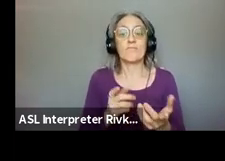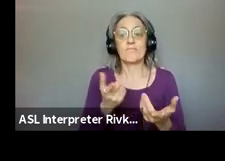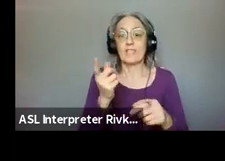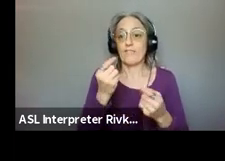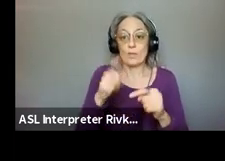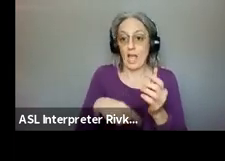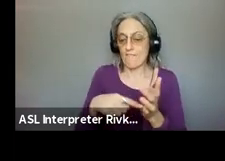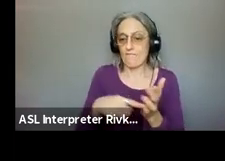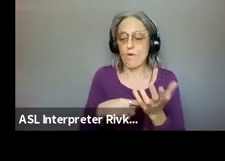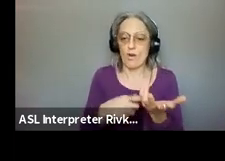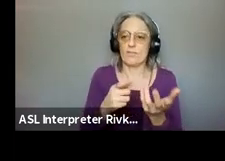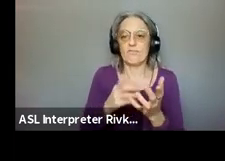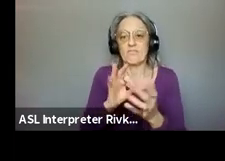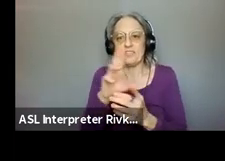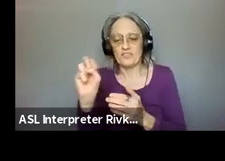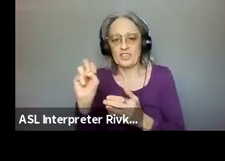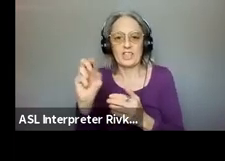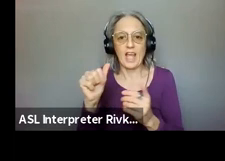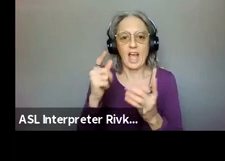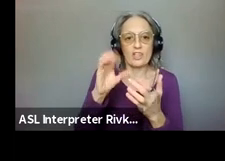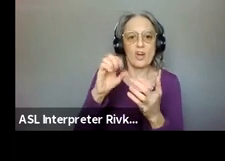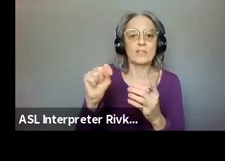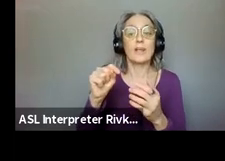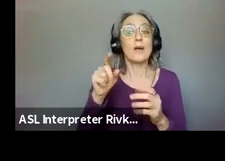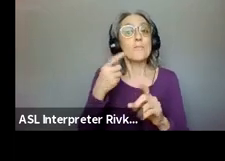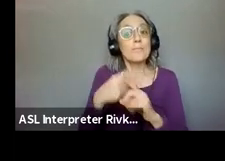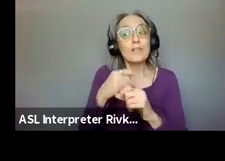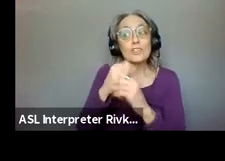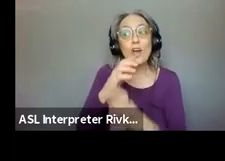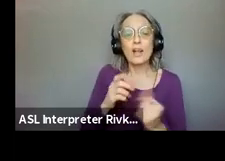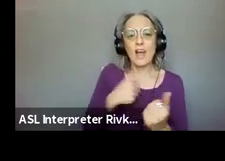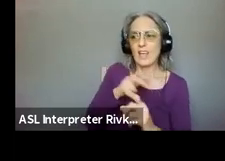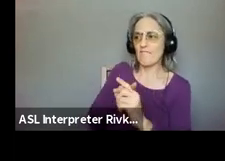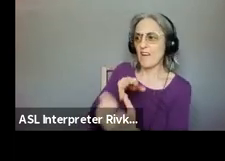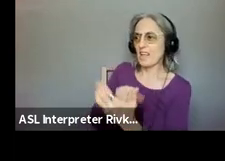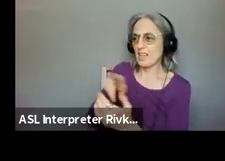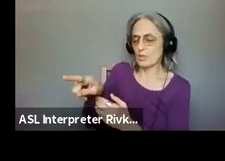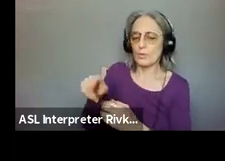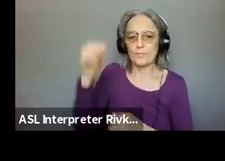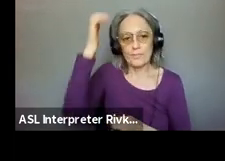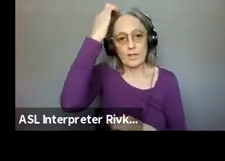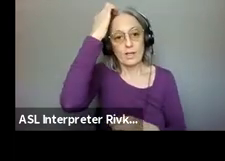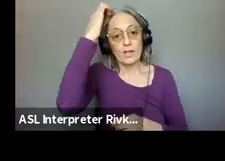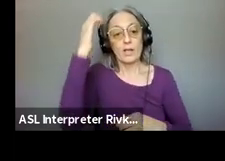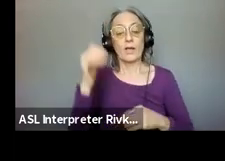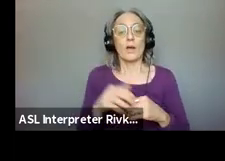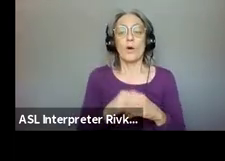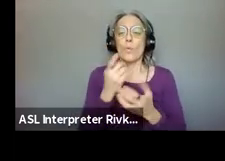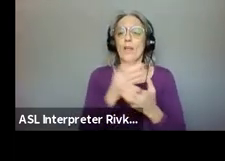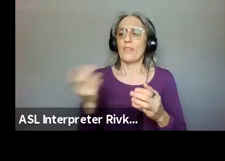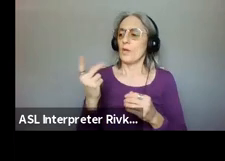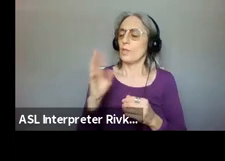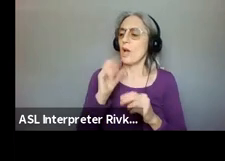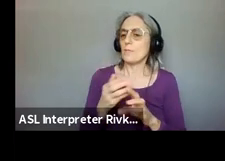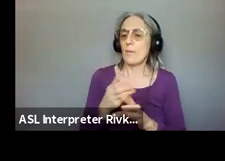file grievances and complaints against your guardian. The ward is not the only person who has that right. So one of the things Don and I had talked about previously